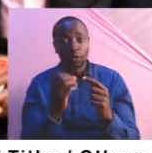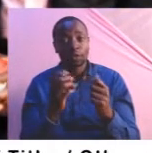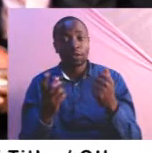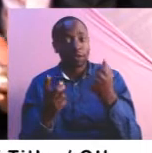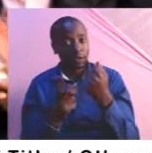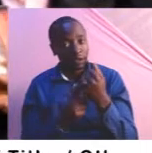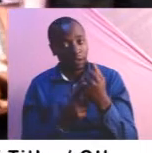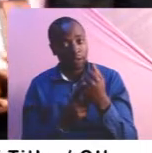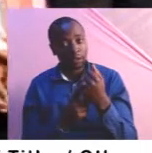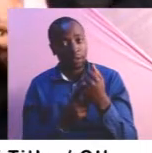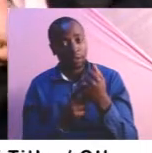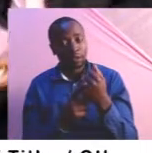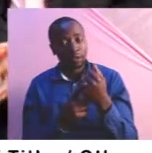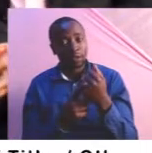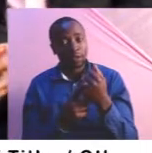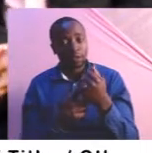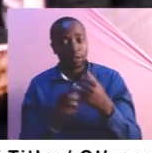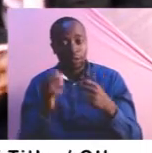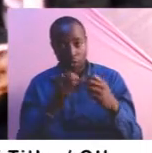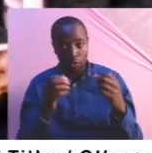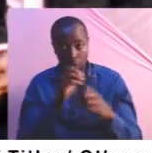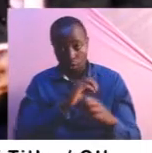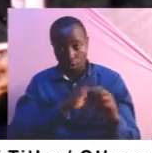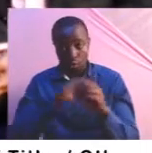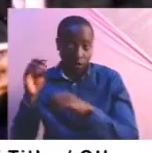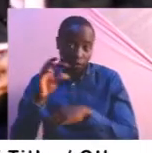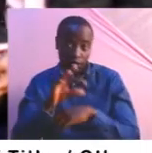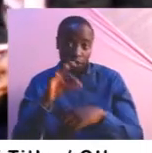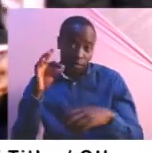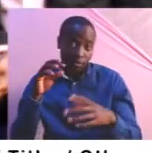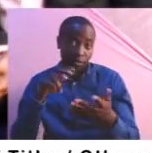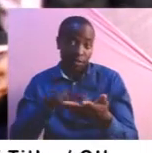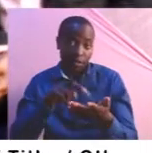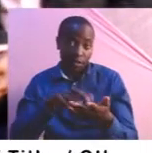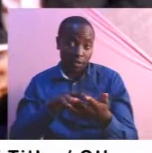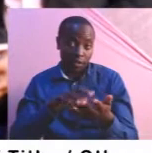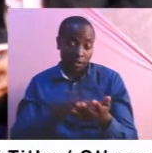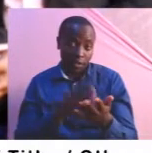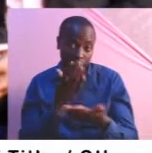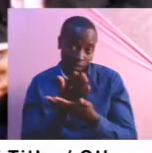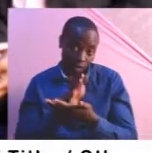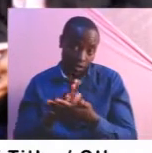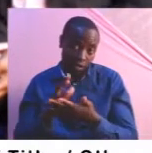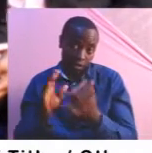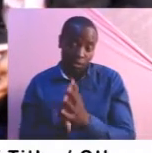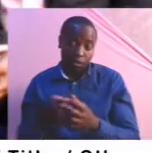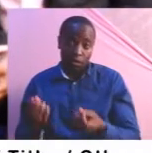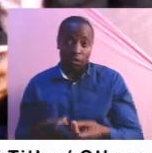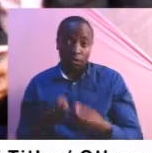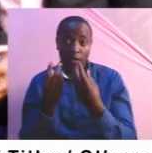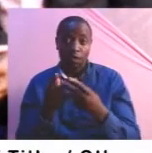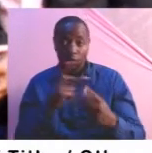26. So he went to him and found him standing beside his offering with the princes of